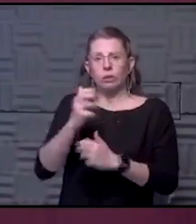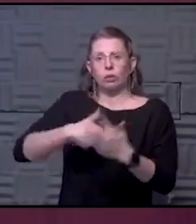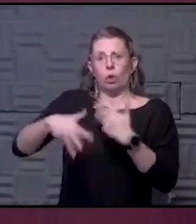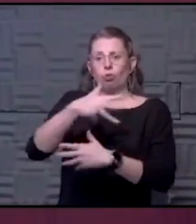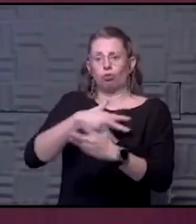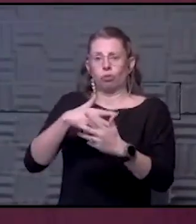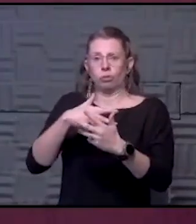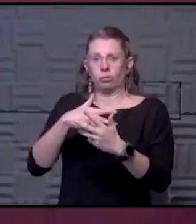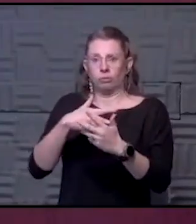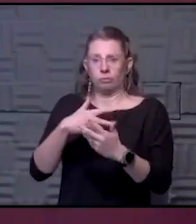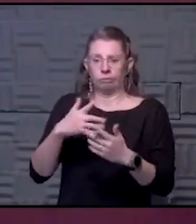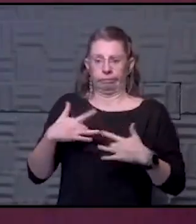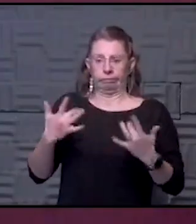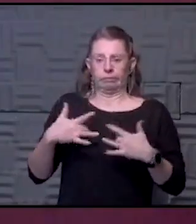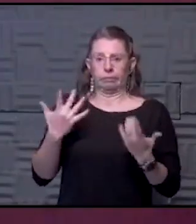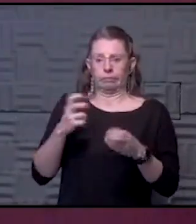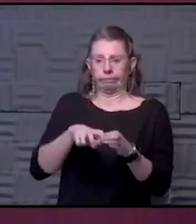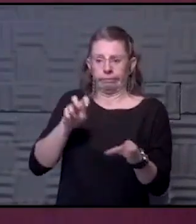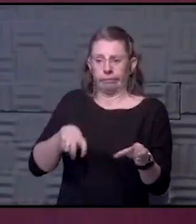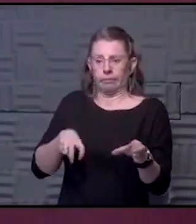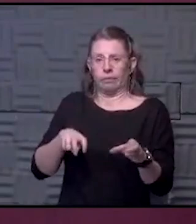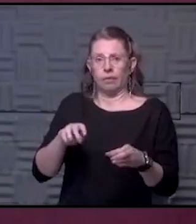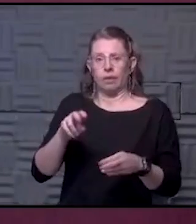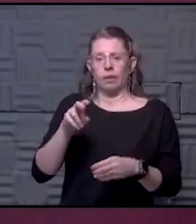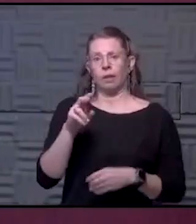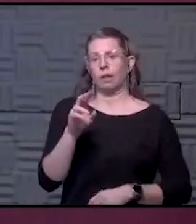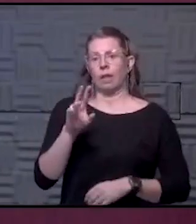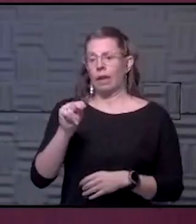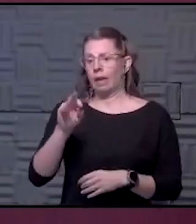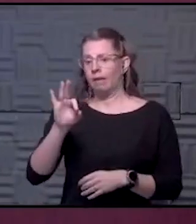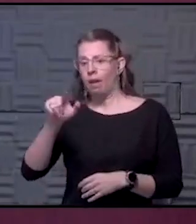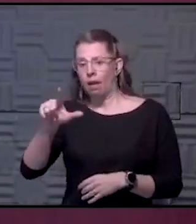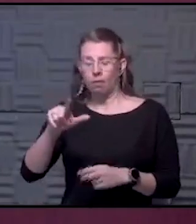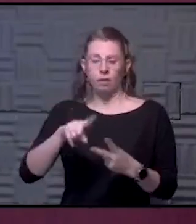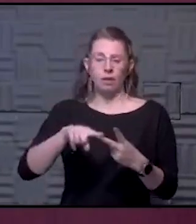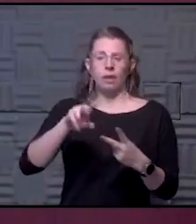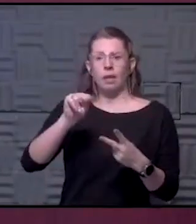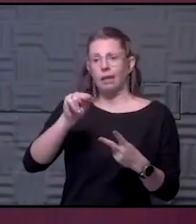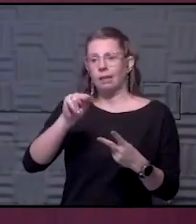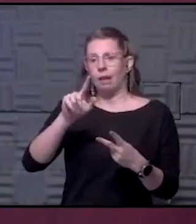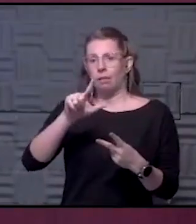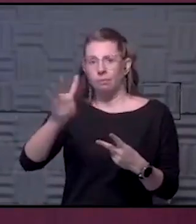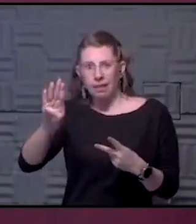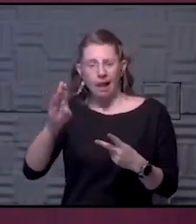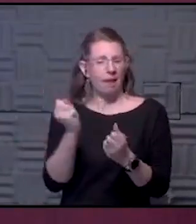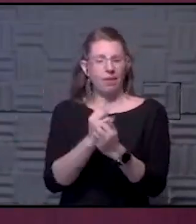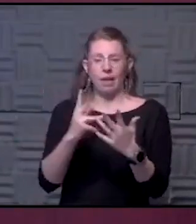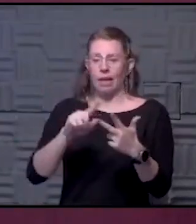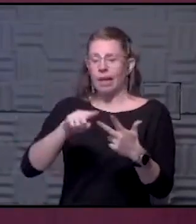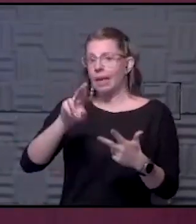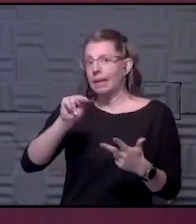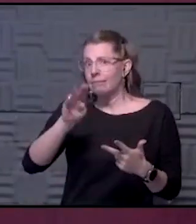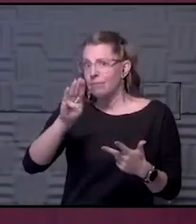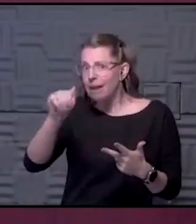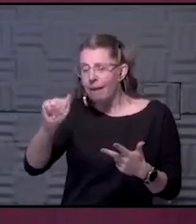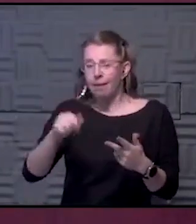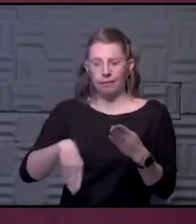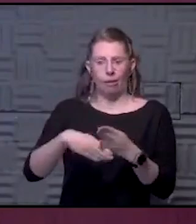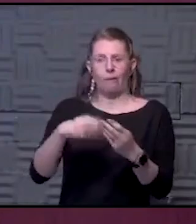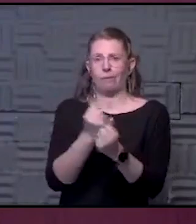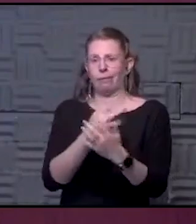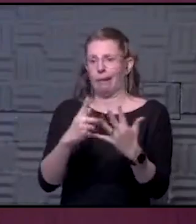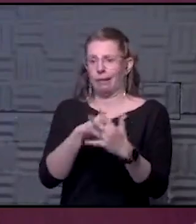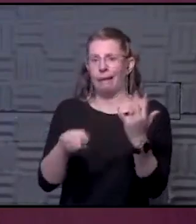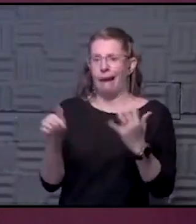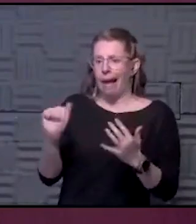circles. And the NFL proved that. The MLB proved that. Professional, everything. NBA, that soccer, you got to keep